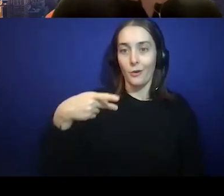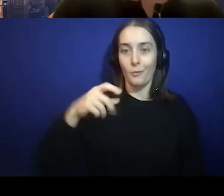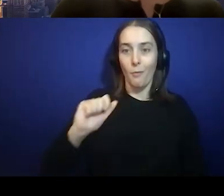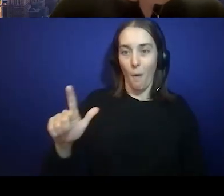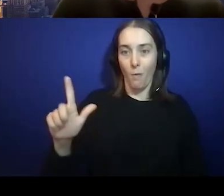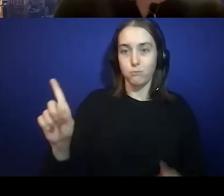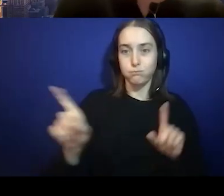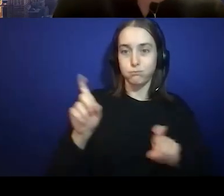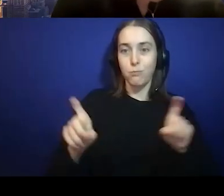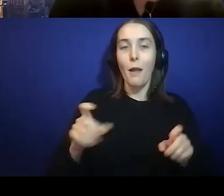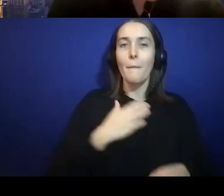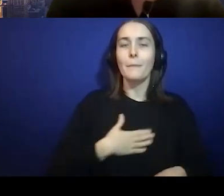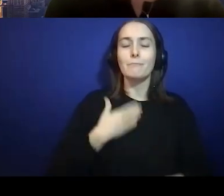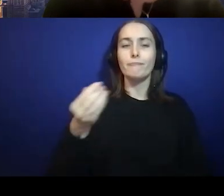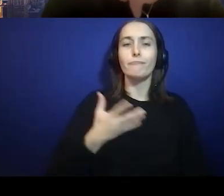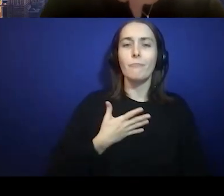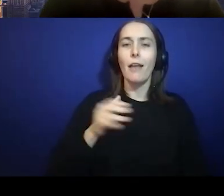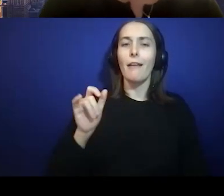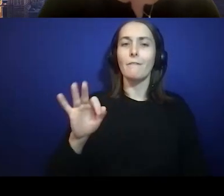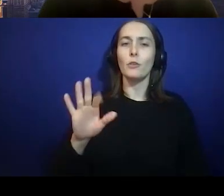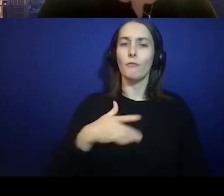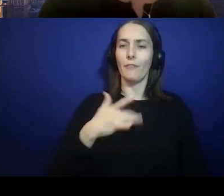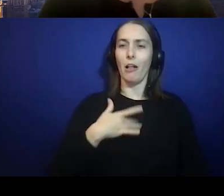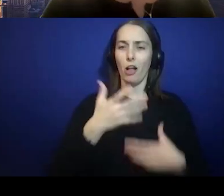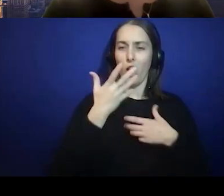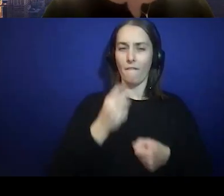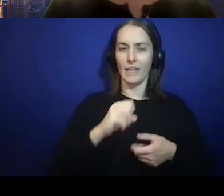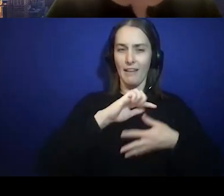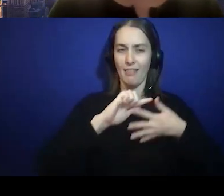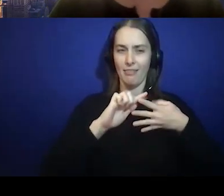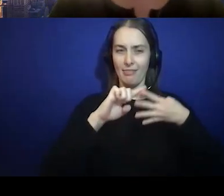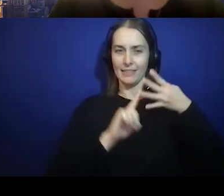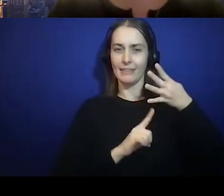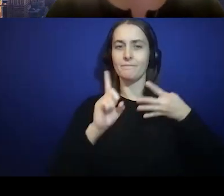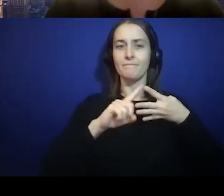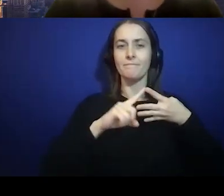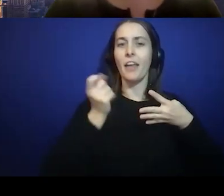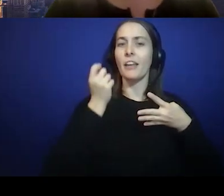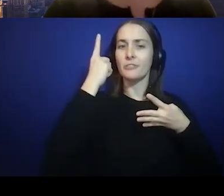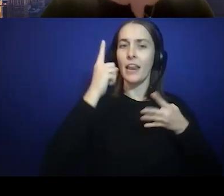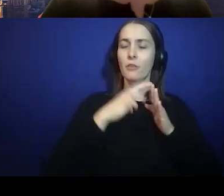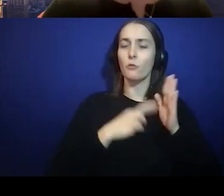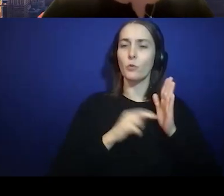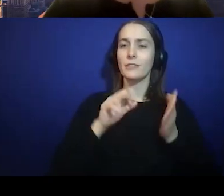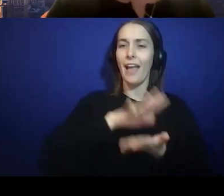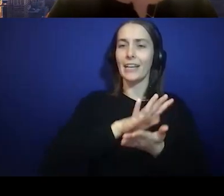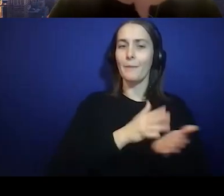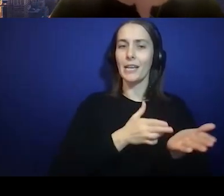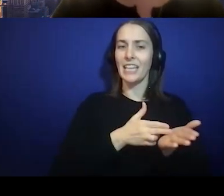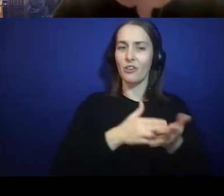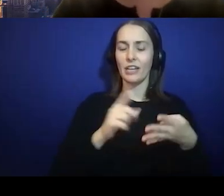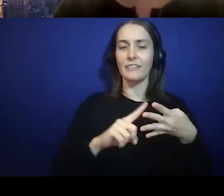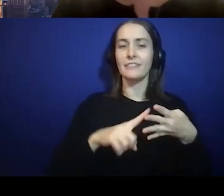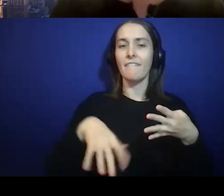Please indicate whether or not you feel confident in the following things: understanding the rules of academic integrity, finding